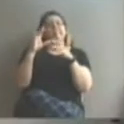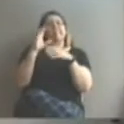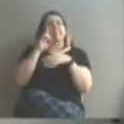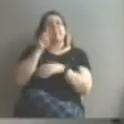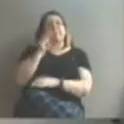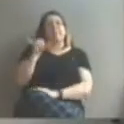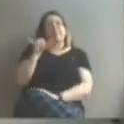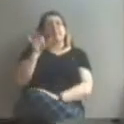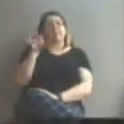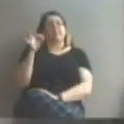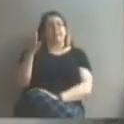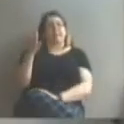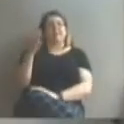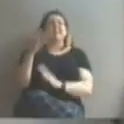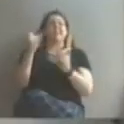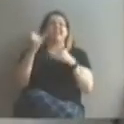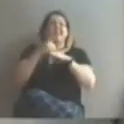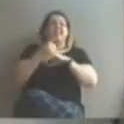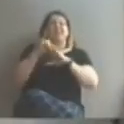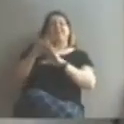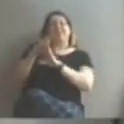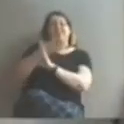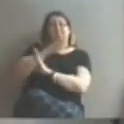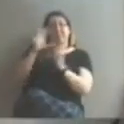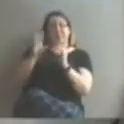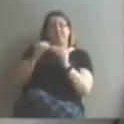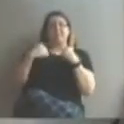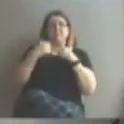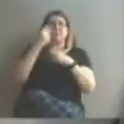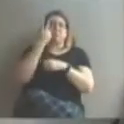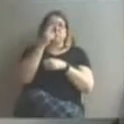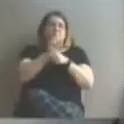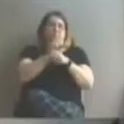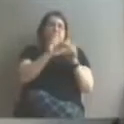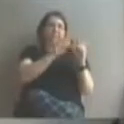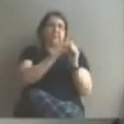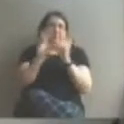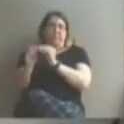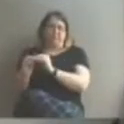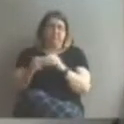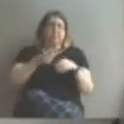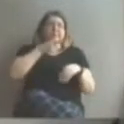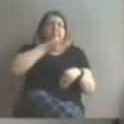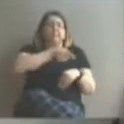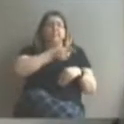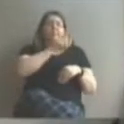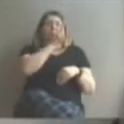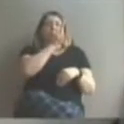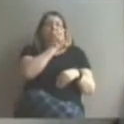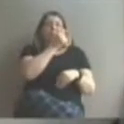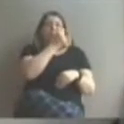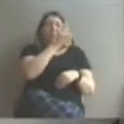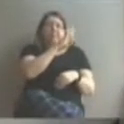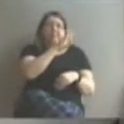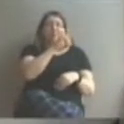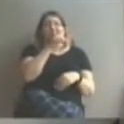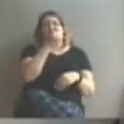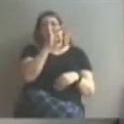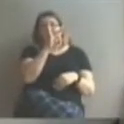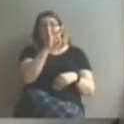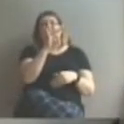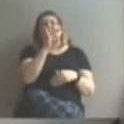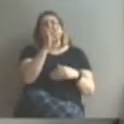9th, 2017. Today, prior to our meeting, we had two work sessions at 4 o'clock. We had our work session regarding the 2017-18 tentative